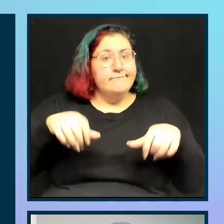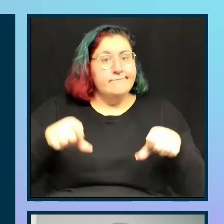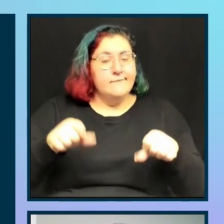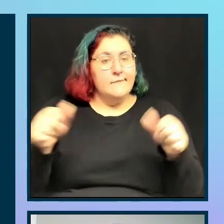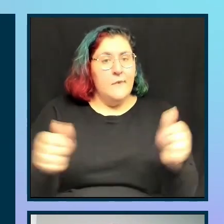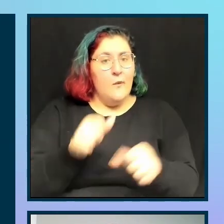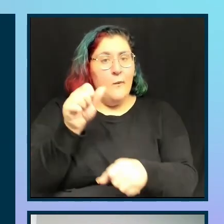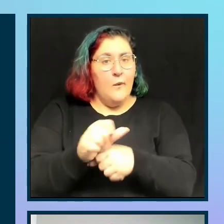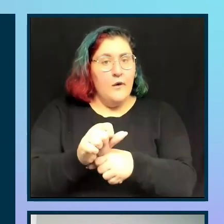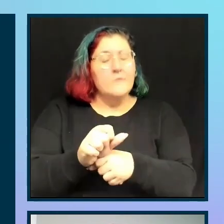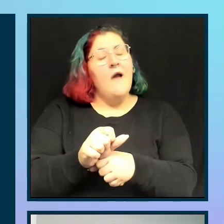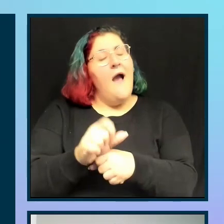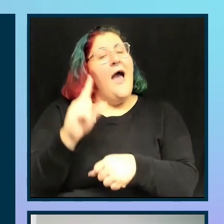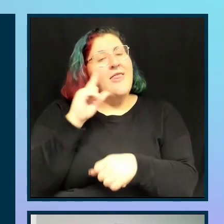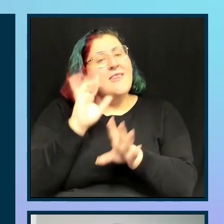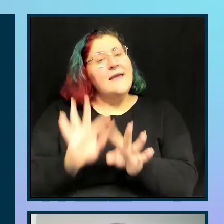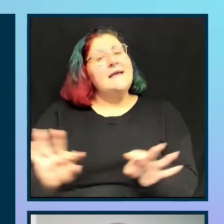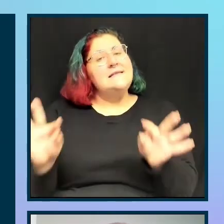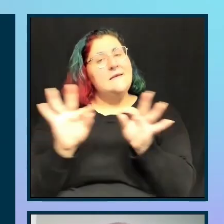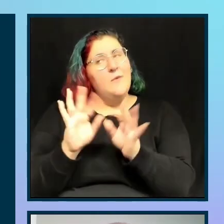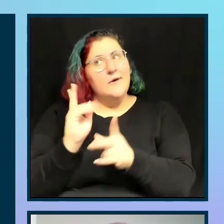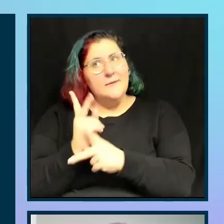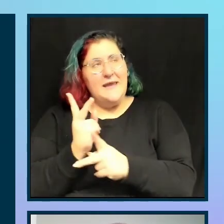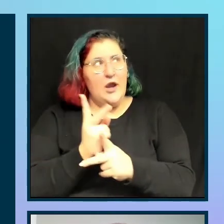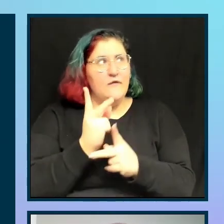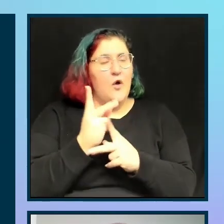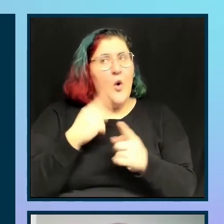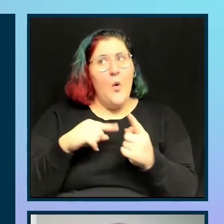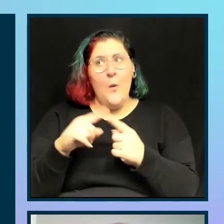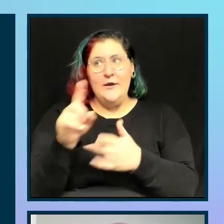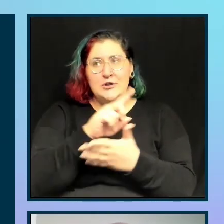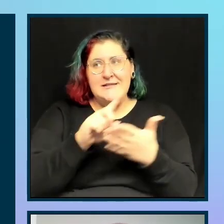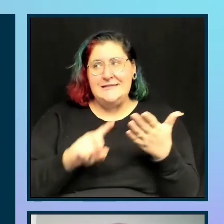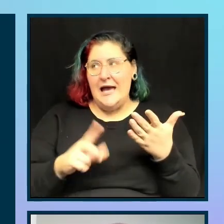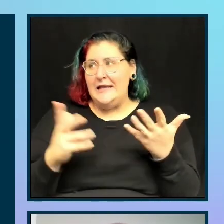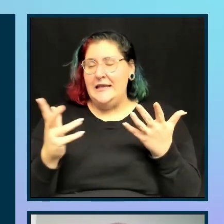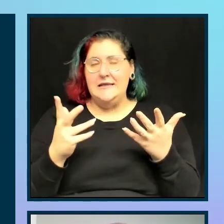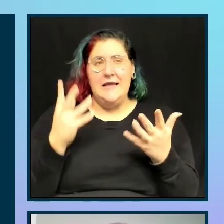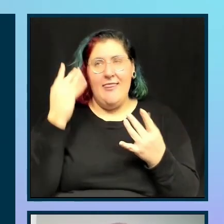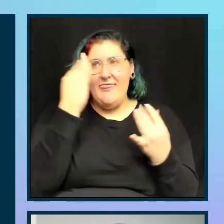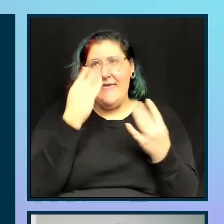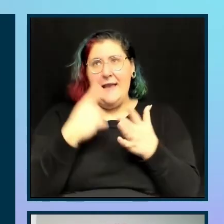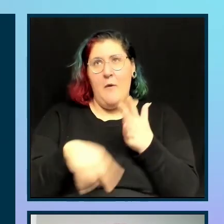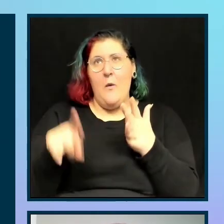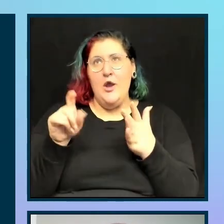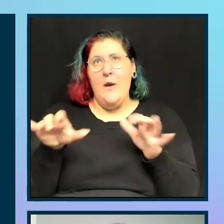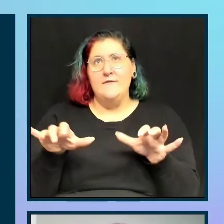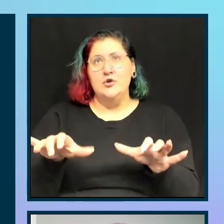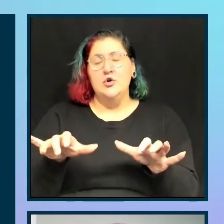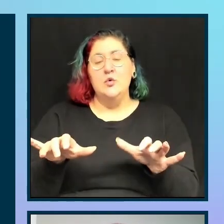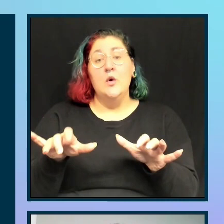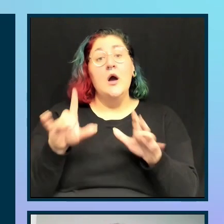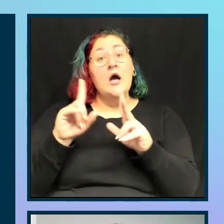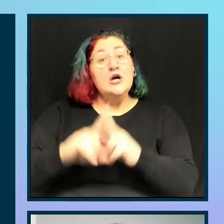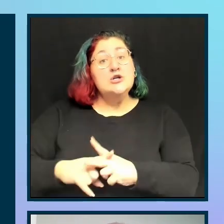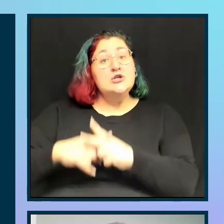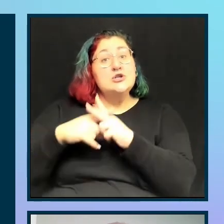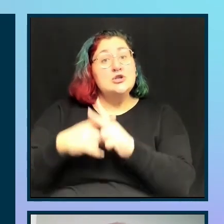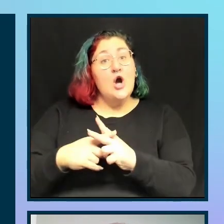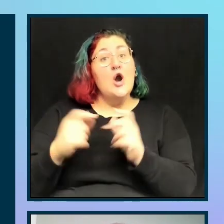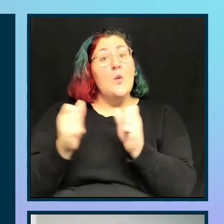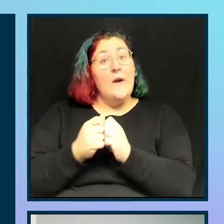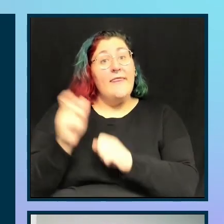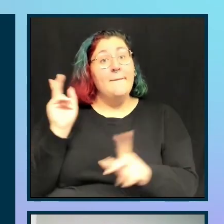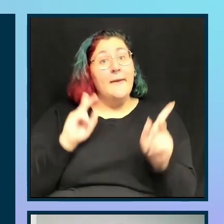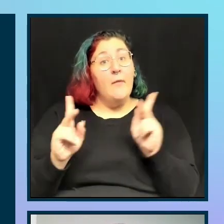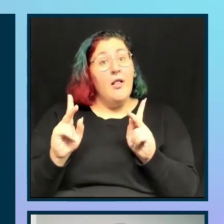give consideration when you're designing workflows and you're considering what you need to do, that you have to start up front. And it involves people to